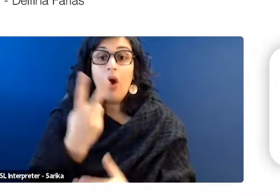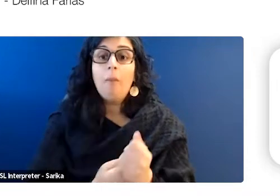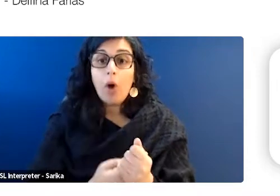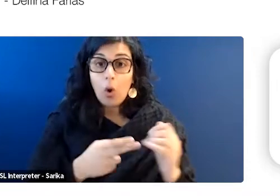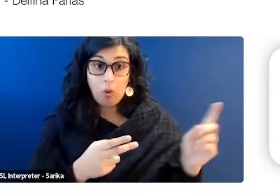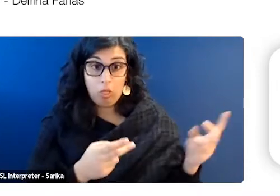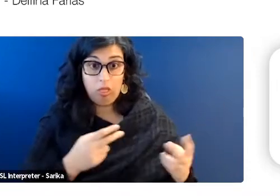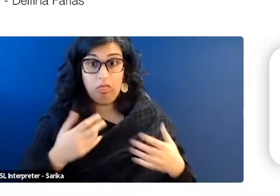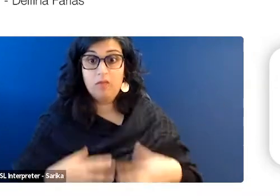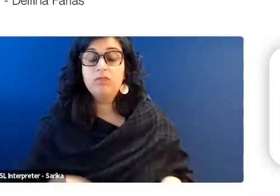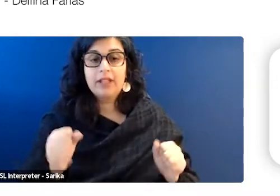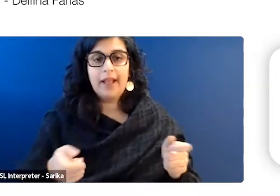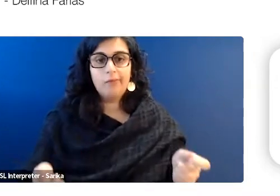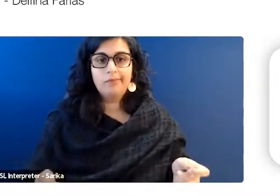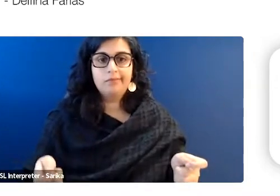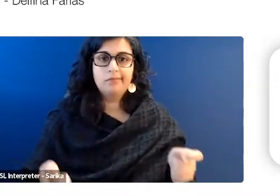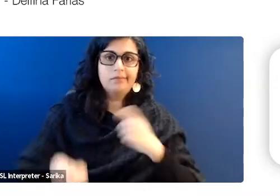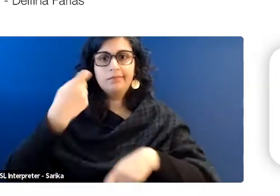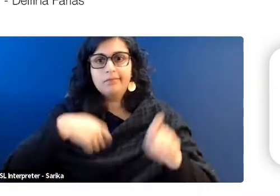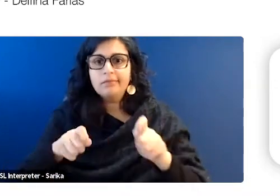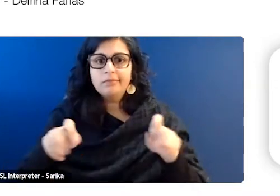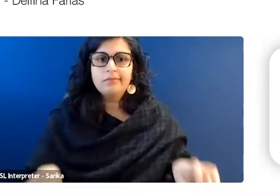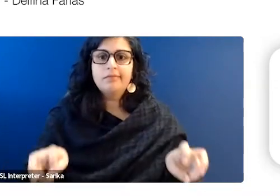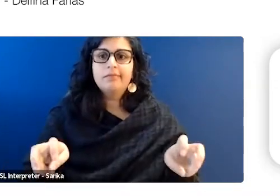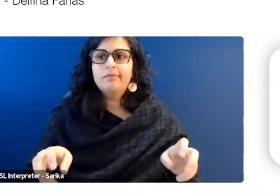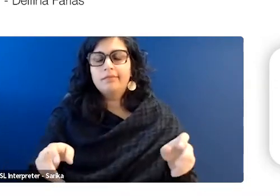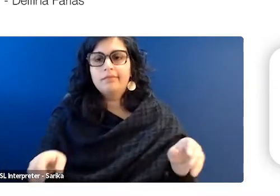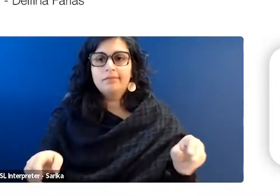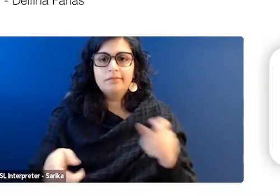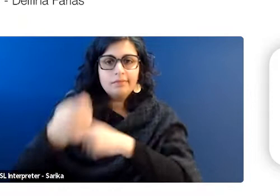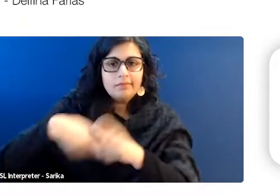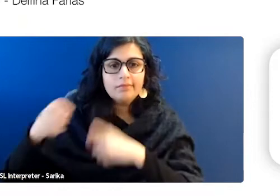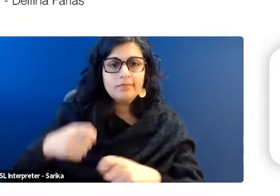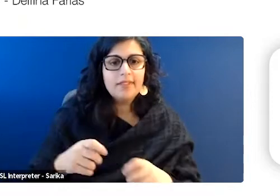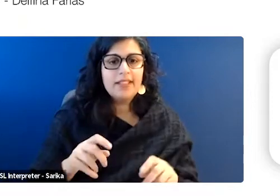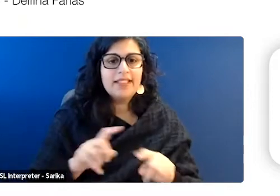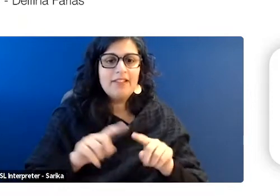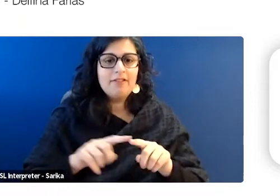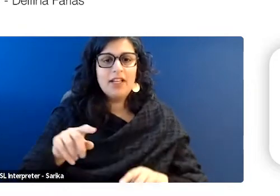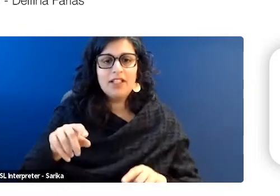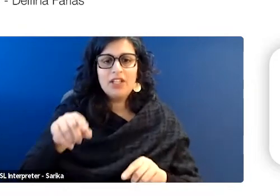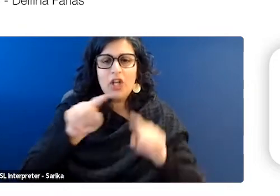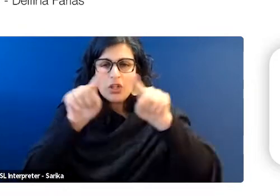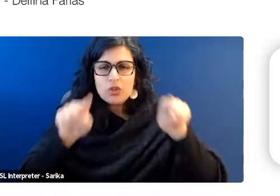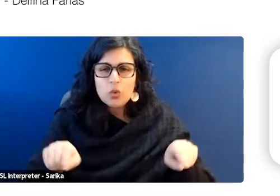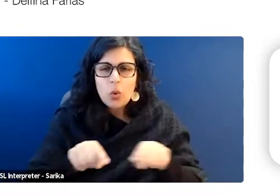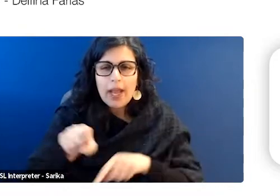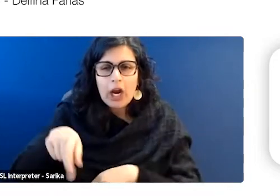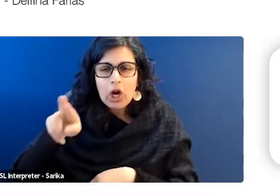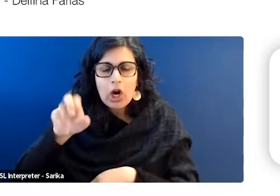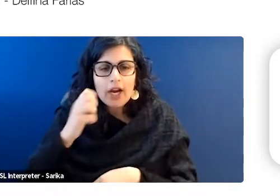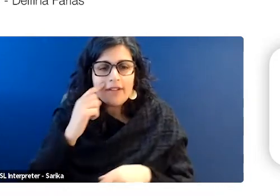be interchanged. The different puff squares can be changed to create new garments.